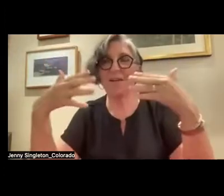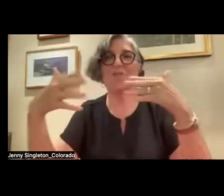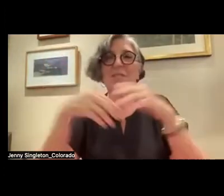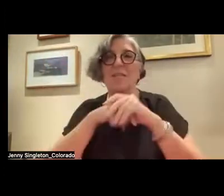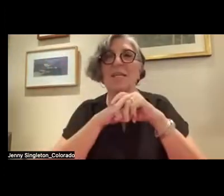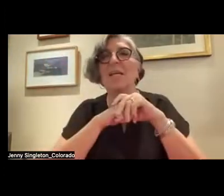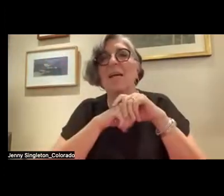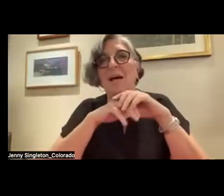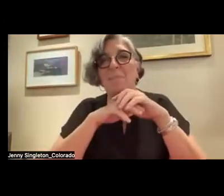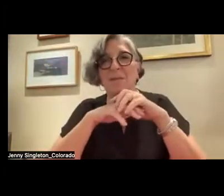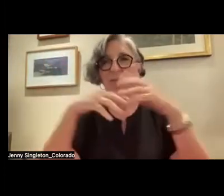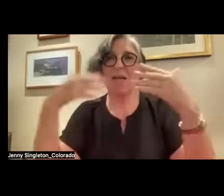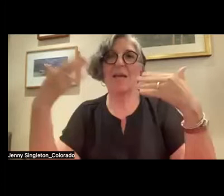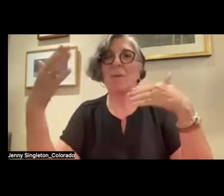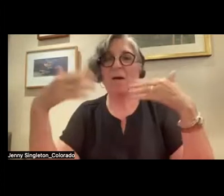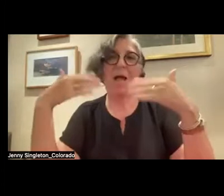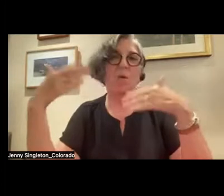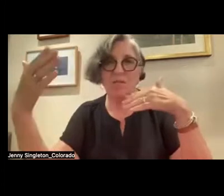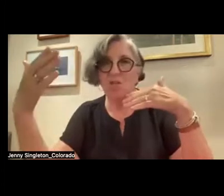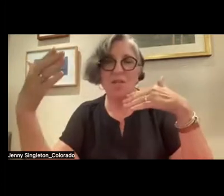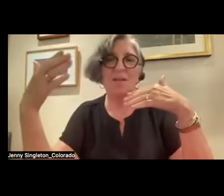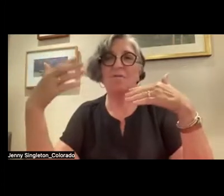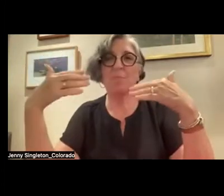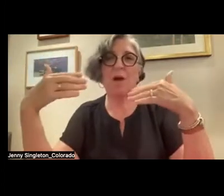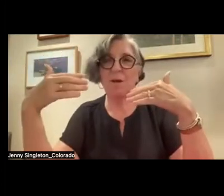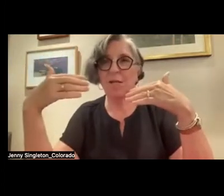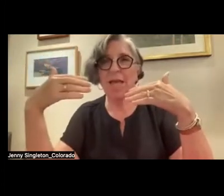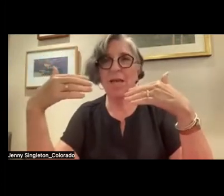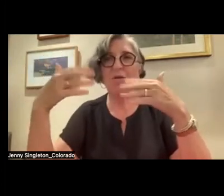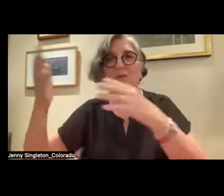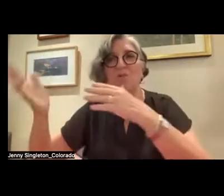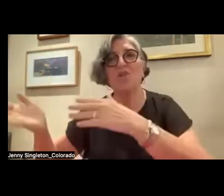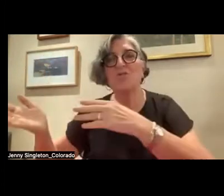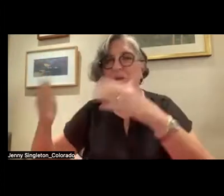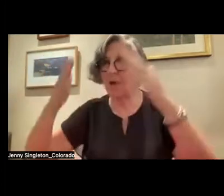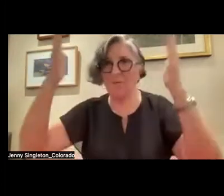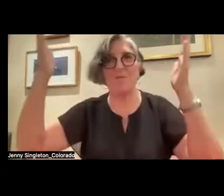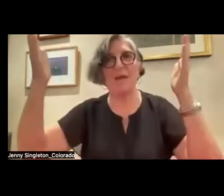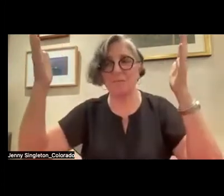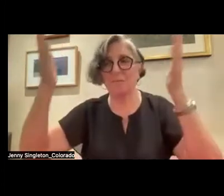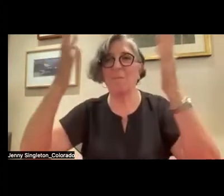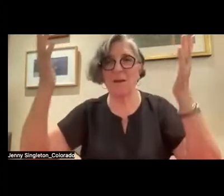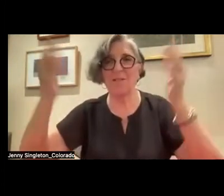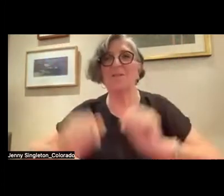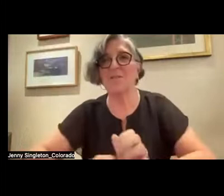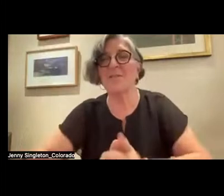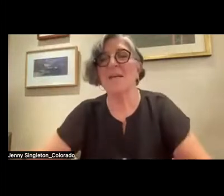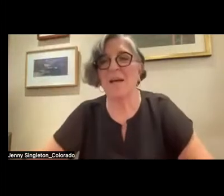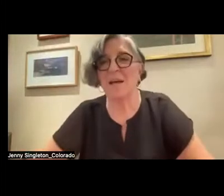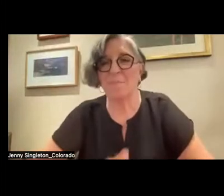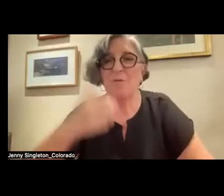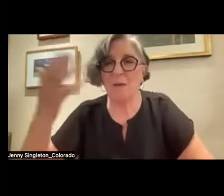very interested in thinking about acquisition of a primary language from children rather than from